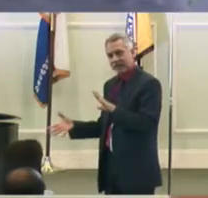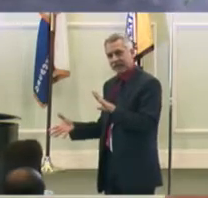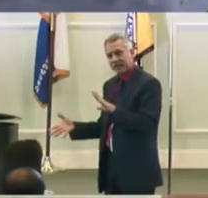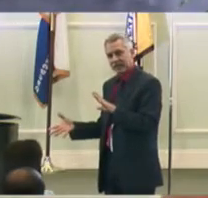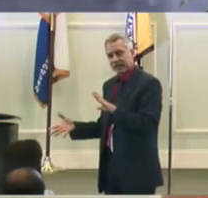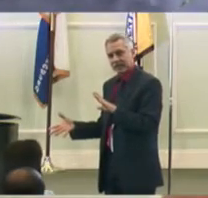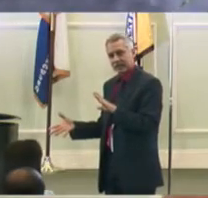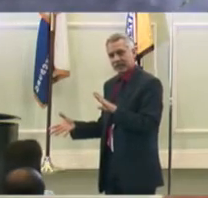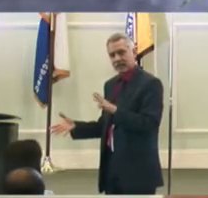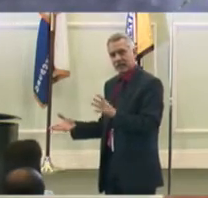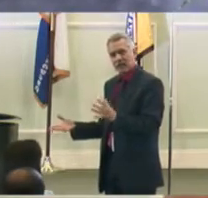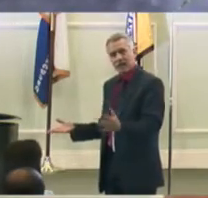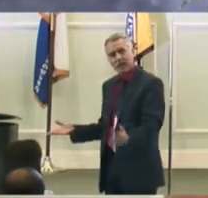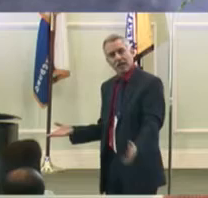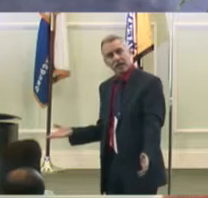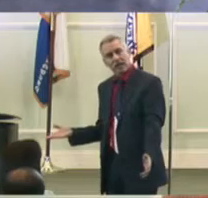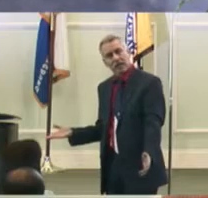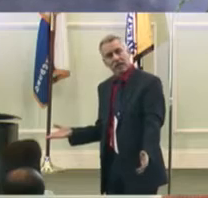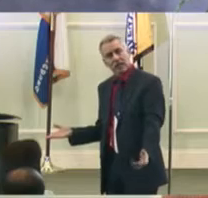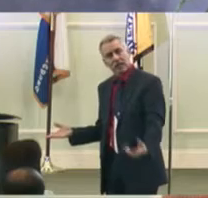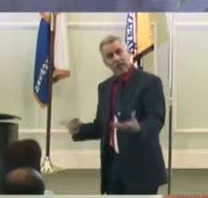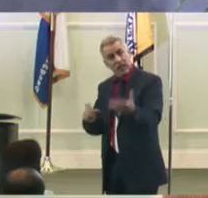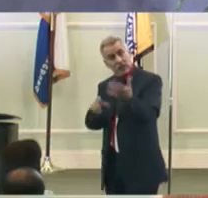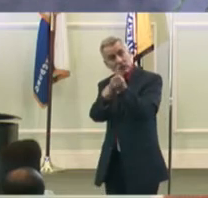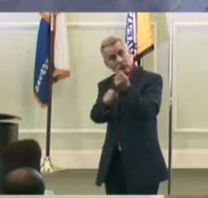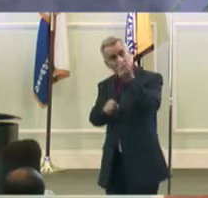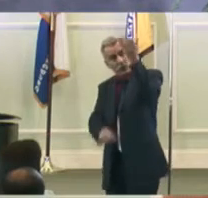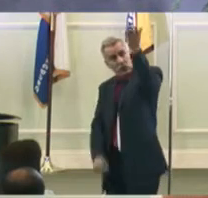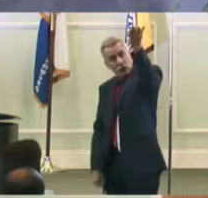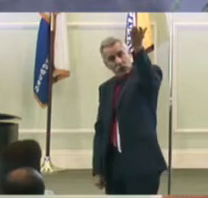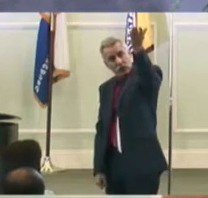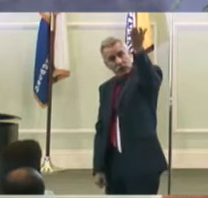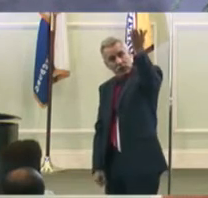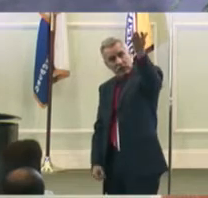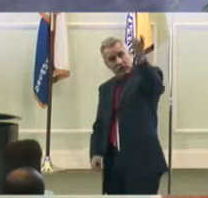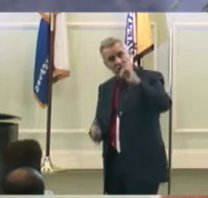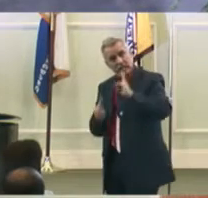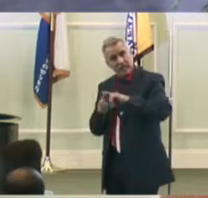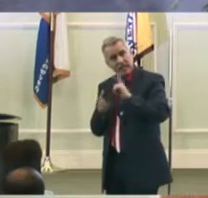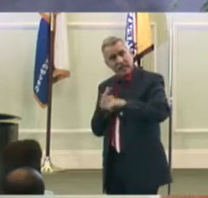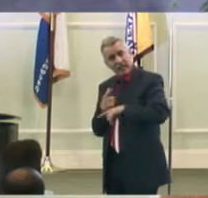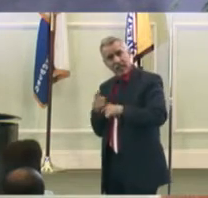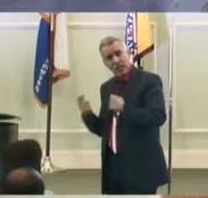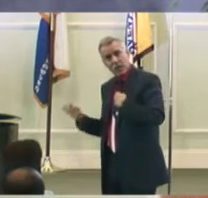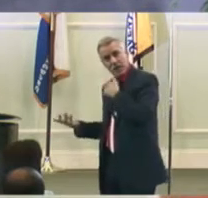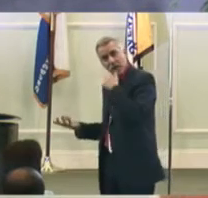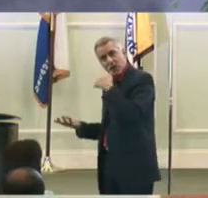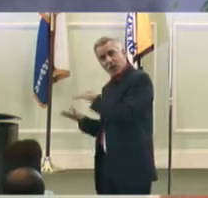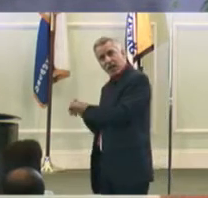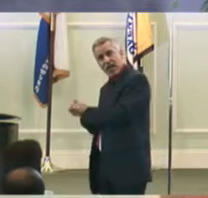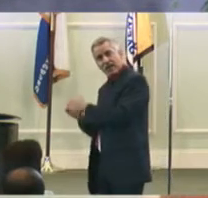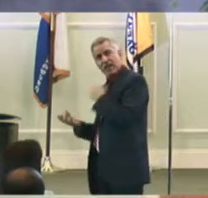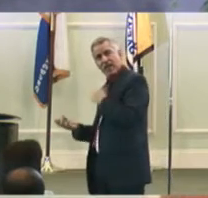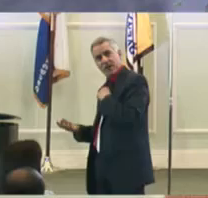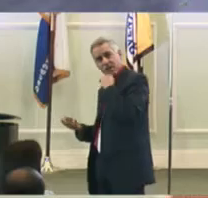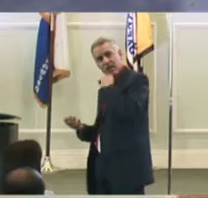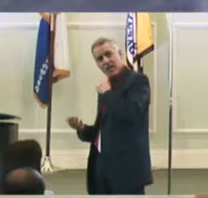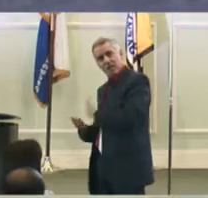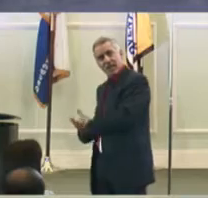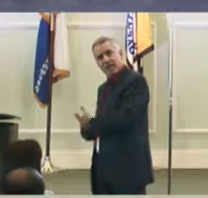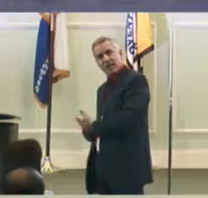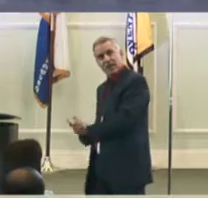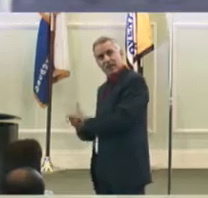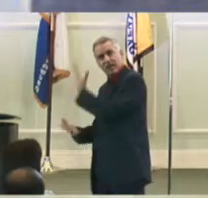you, and my wife and my son are gone. But what I see next after 2 weeks of him